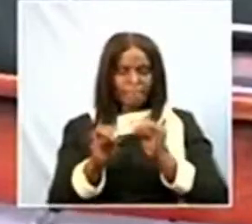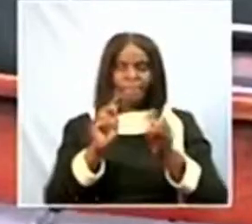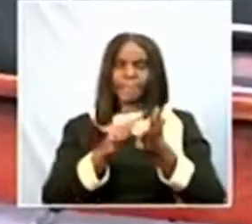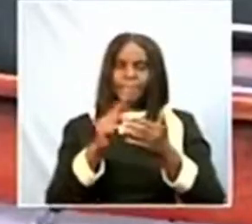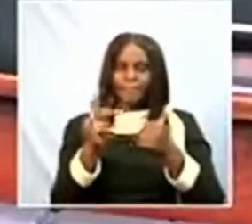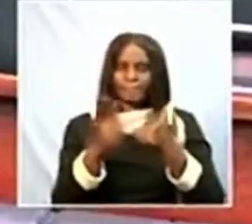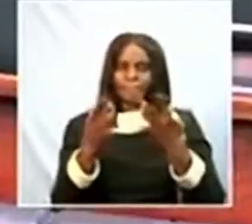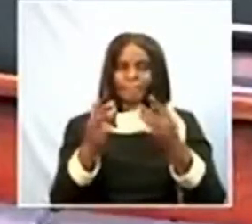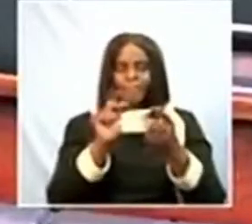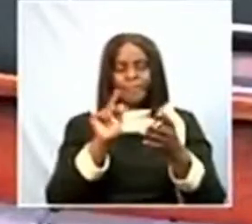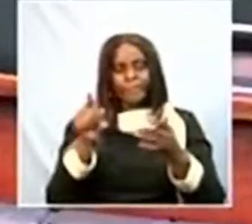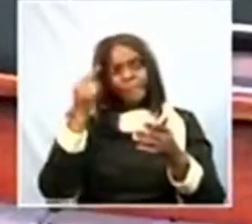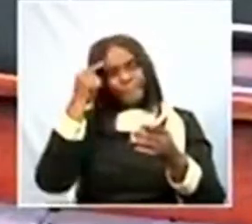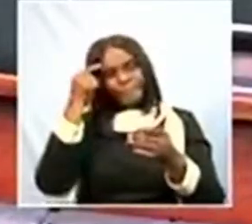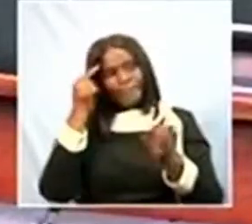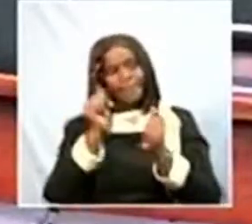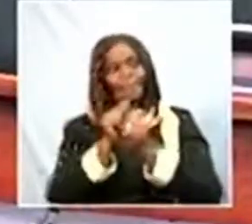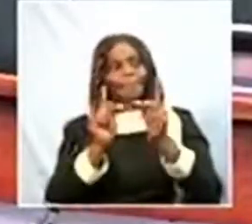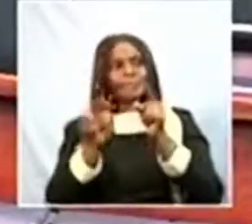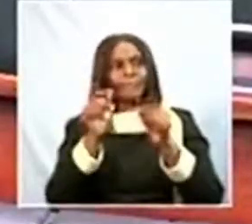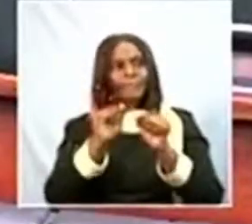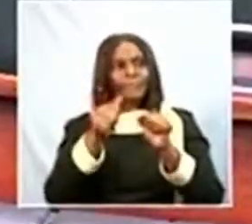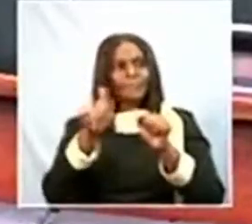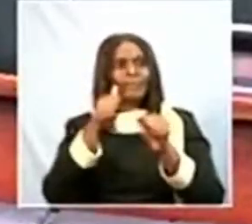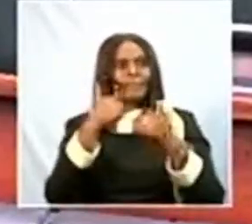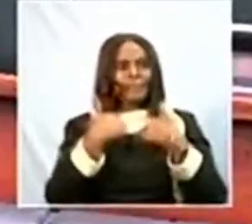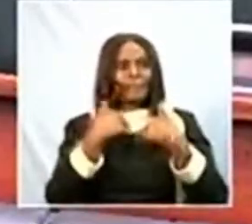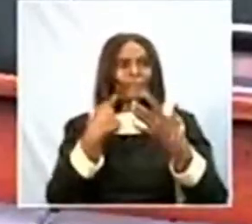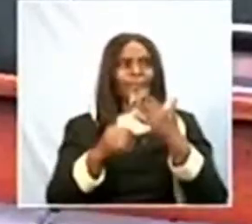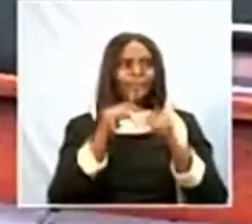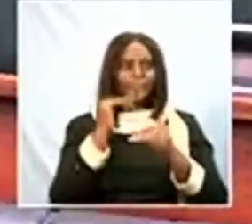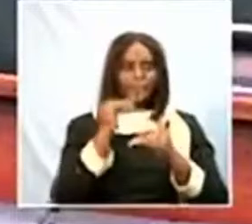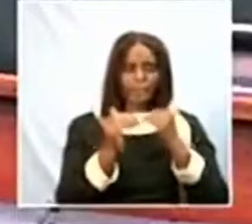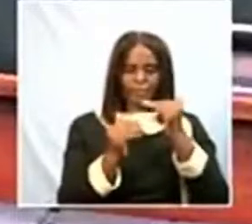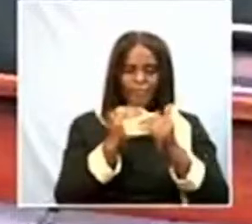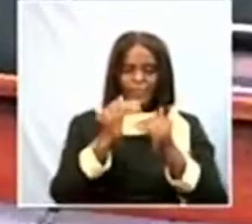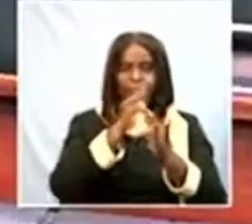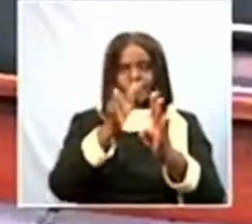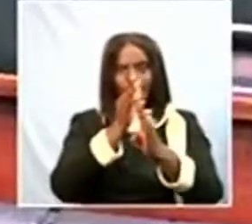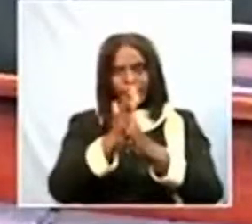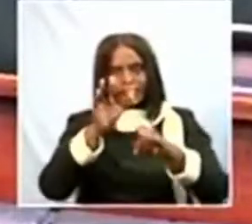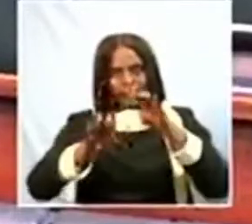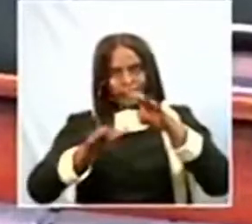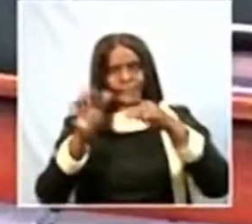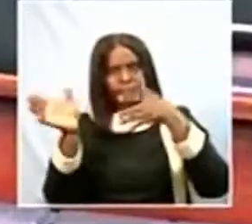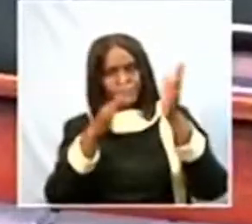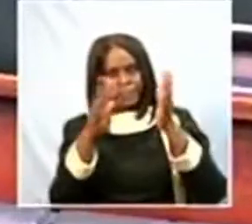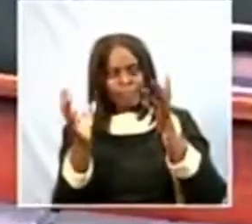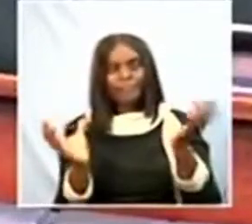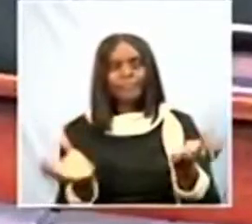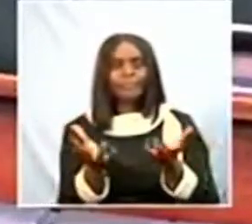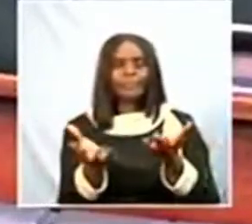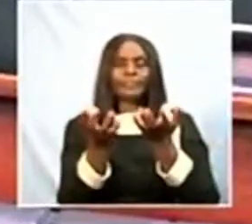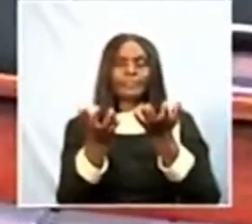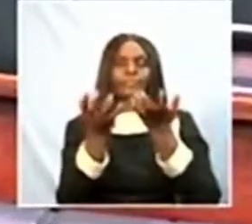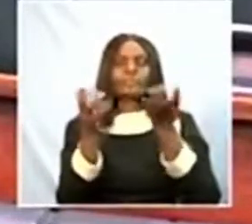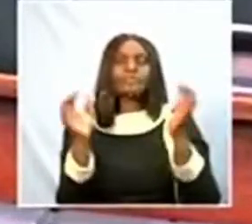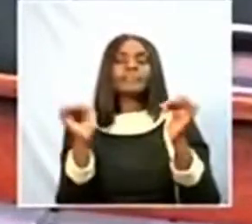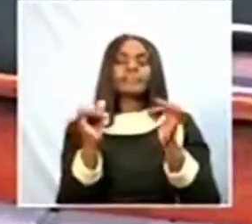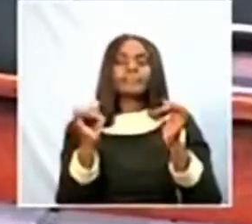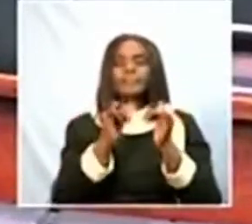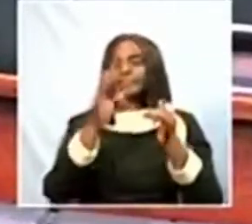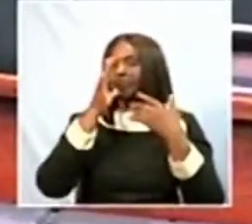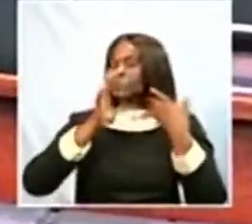programs. The government and the general public can take a strong step towards balancing our carbon emissions.